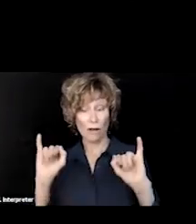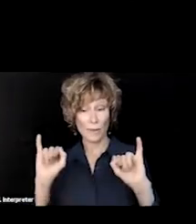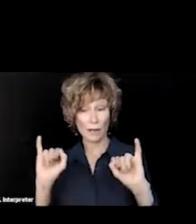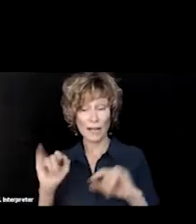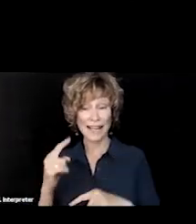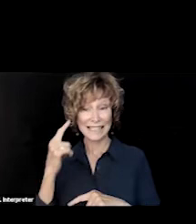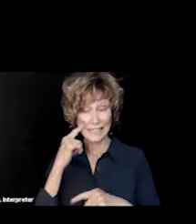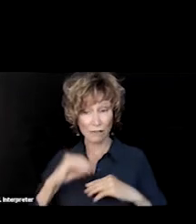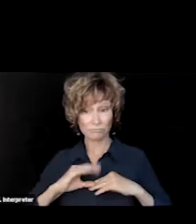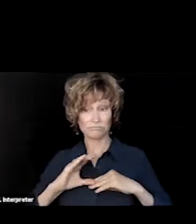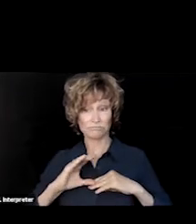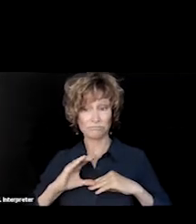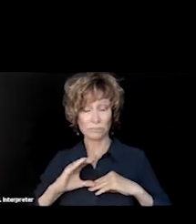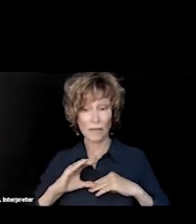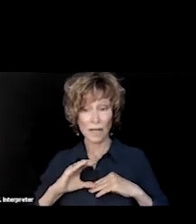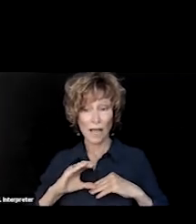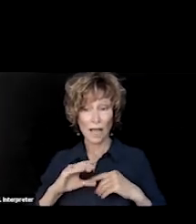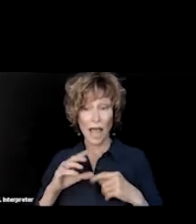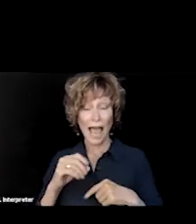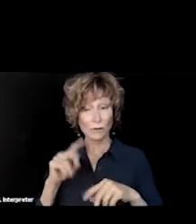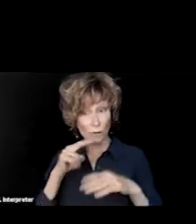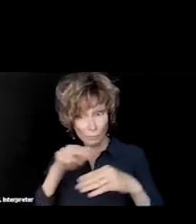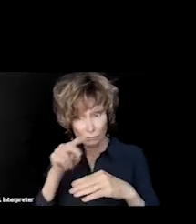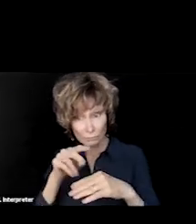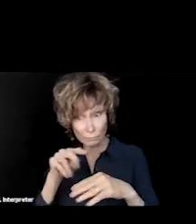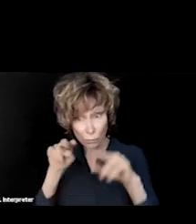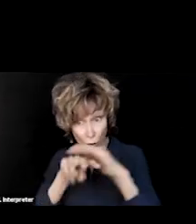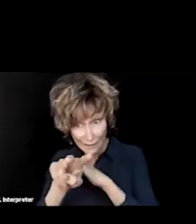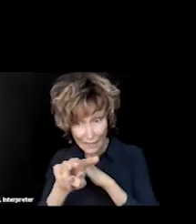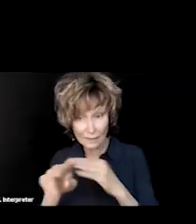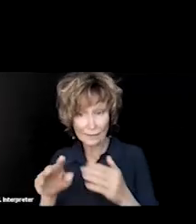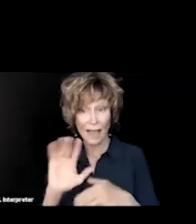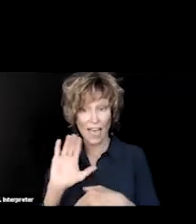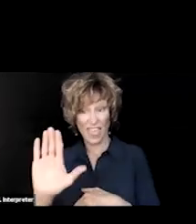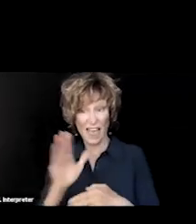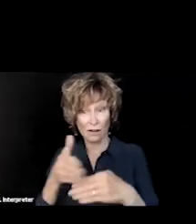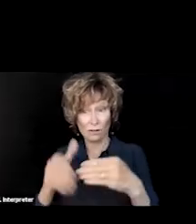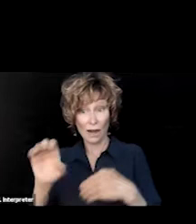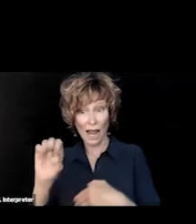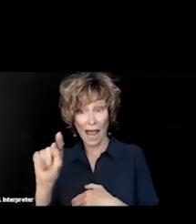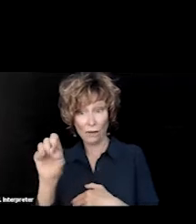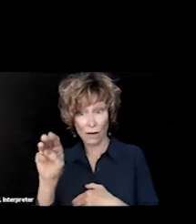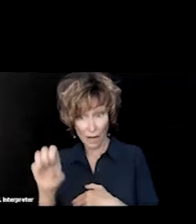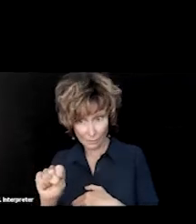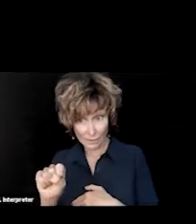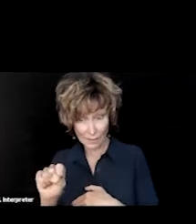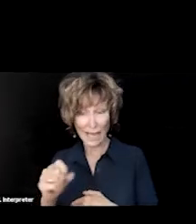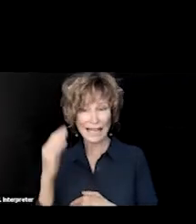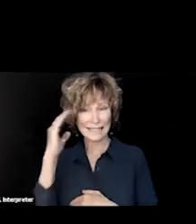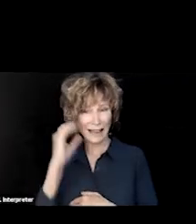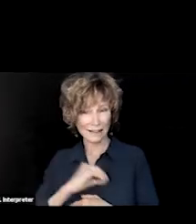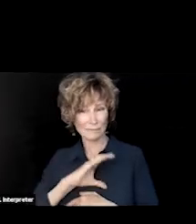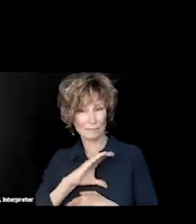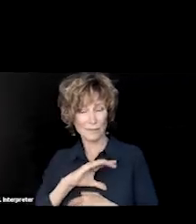psychological empowerment predict post-school outcomes. And psychological empowerment showed a